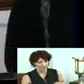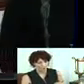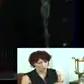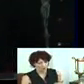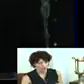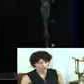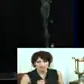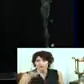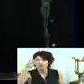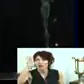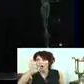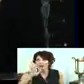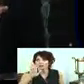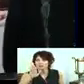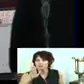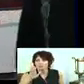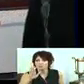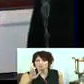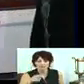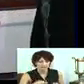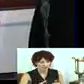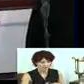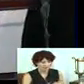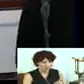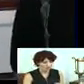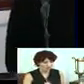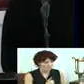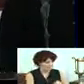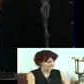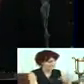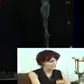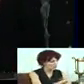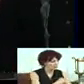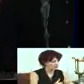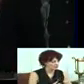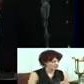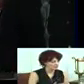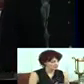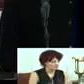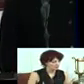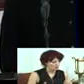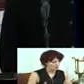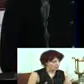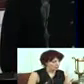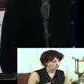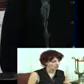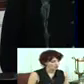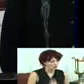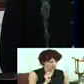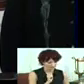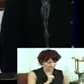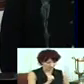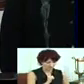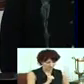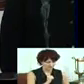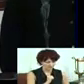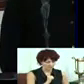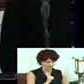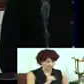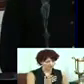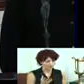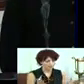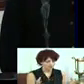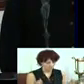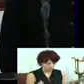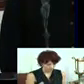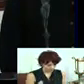God, things that separate us from each other, and things that separate us from our very self. Let us go to God in